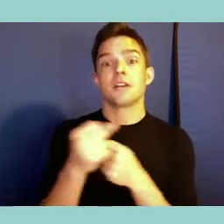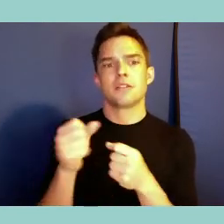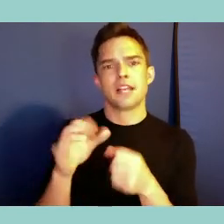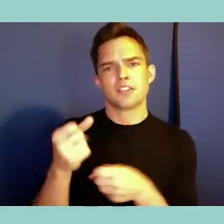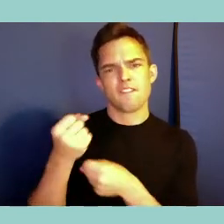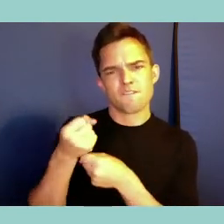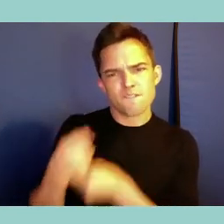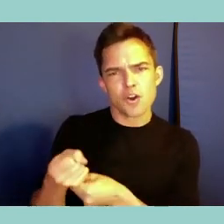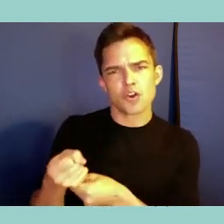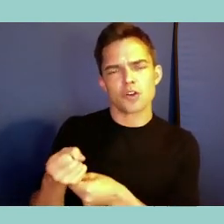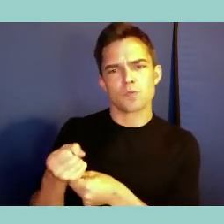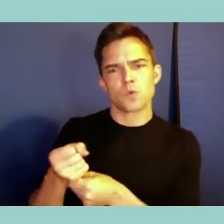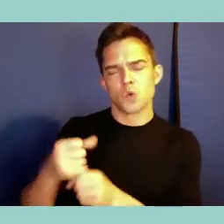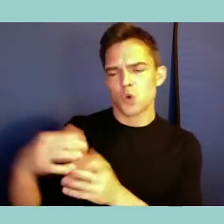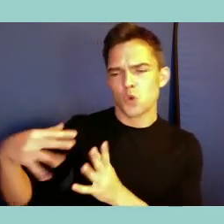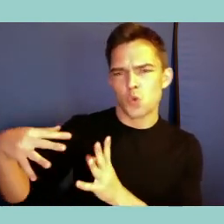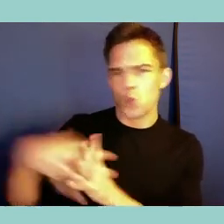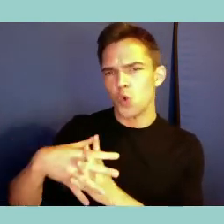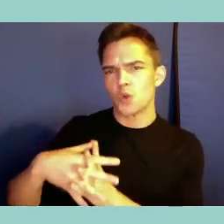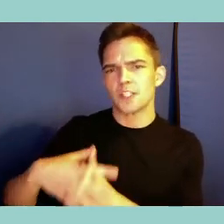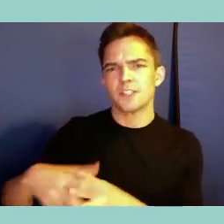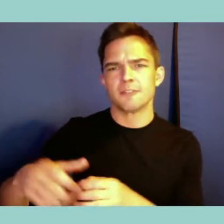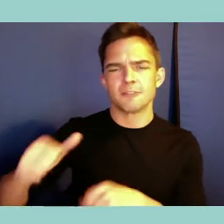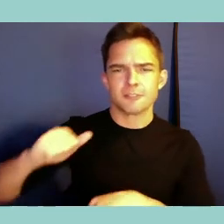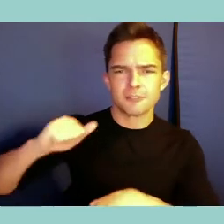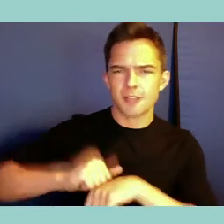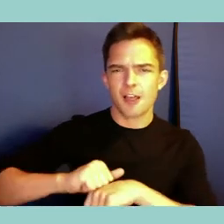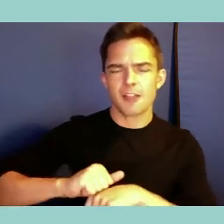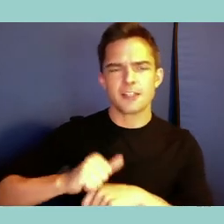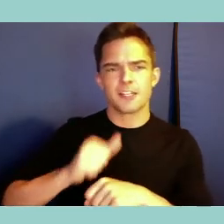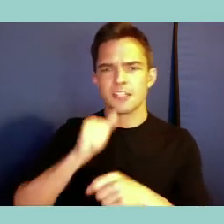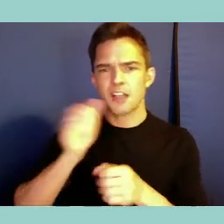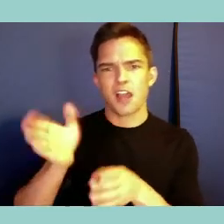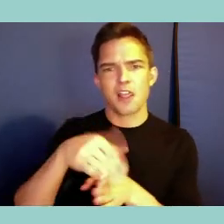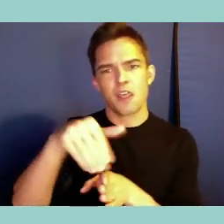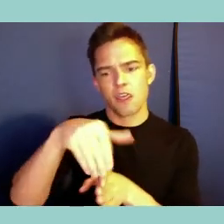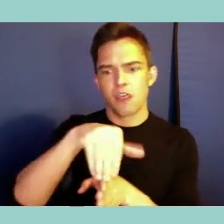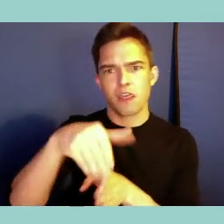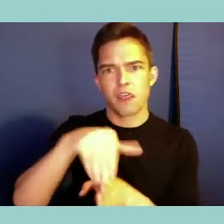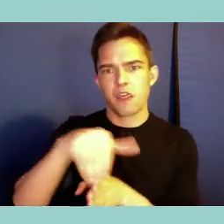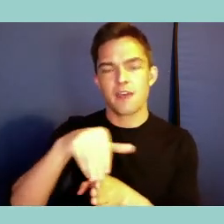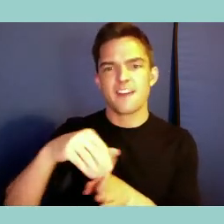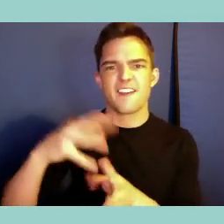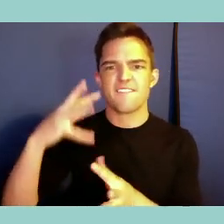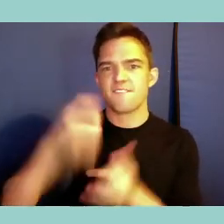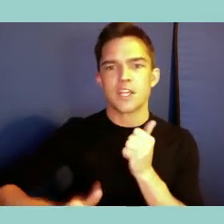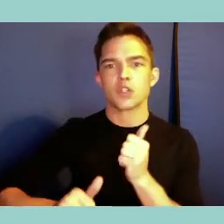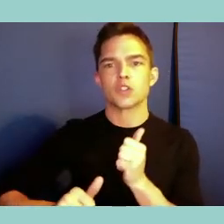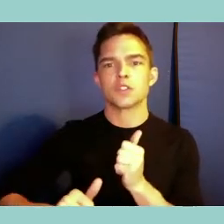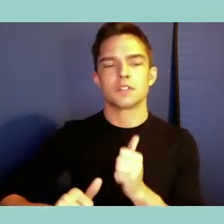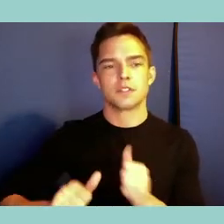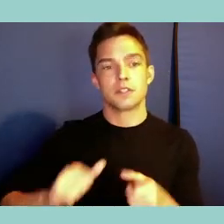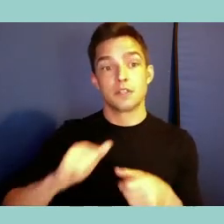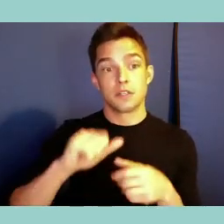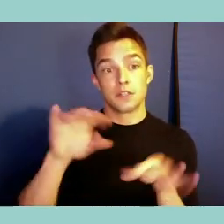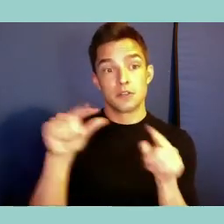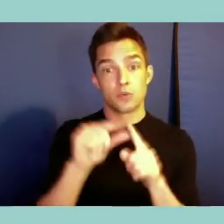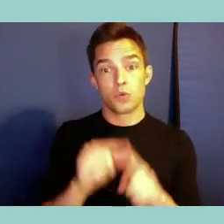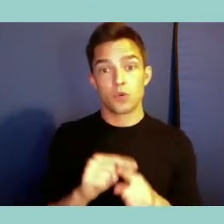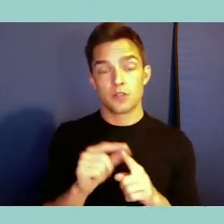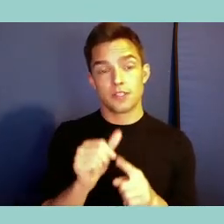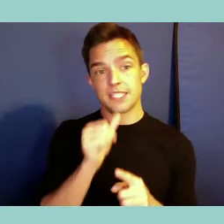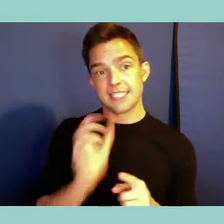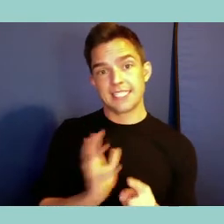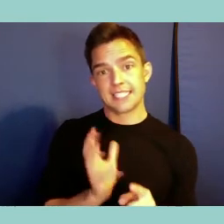firm, rooted, solid, unwavering, and fierce. The worth and dignity of Blackness must